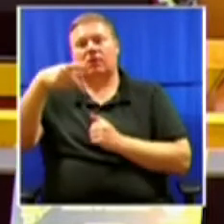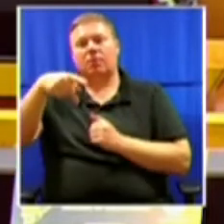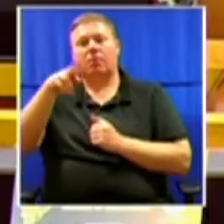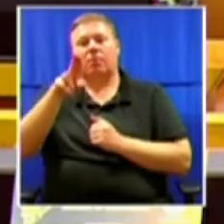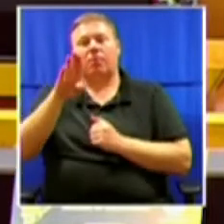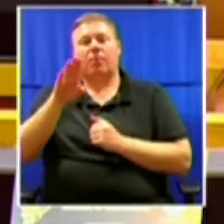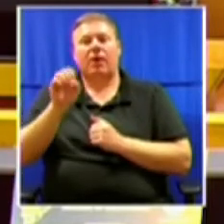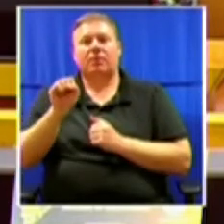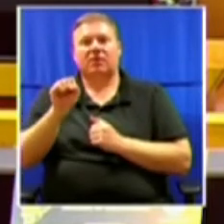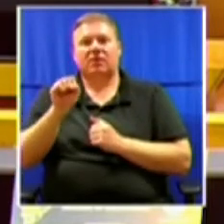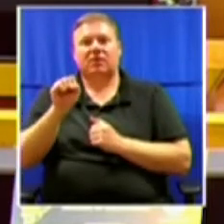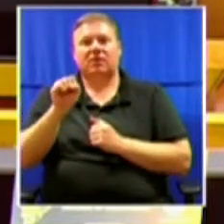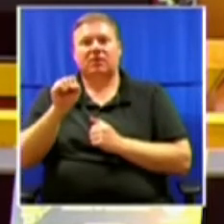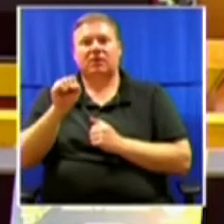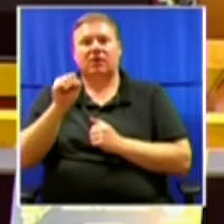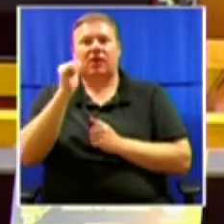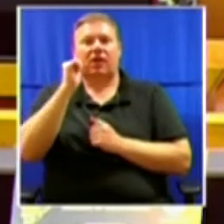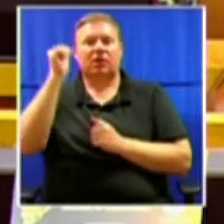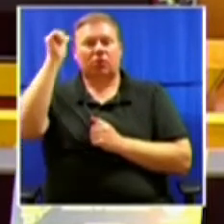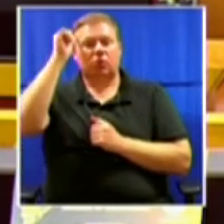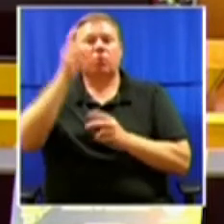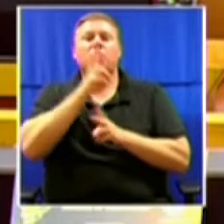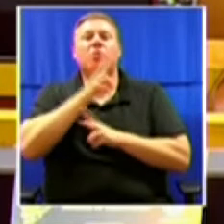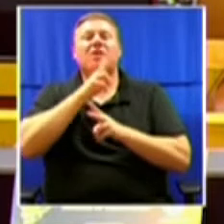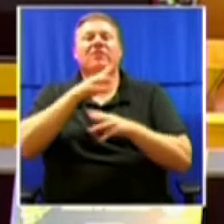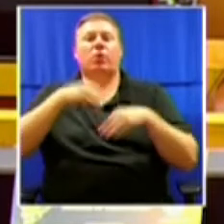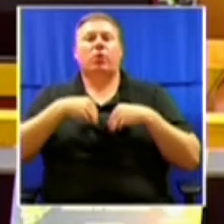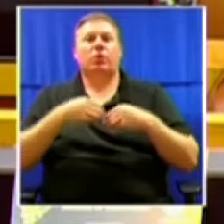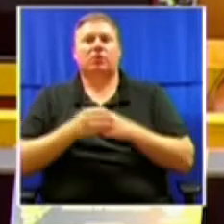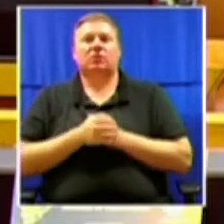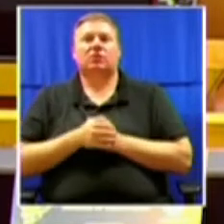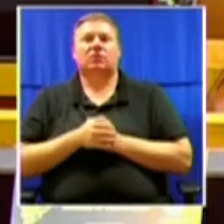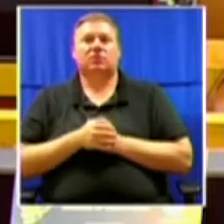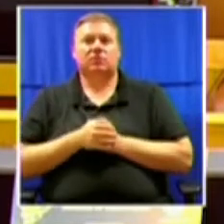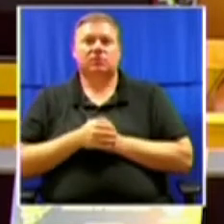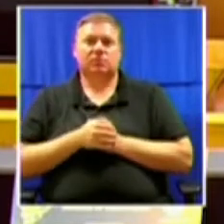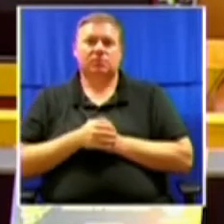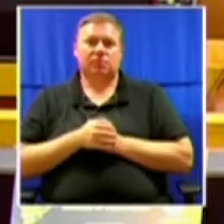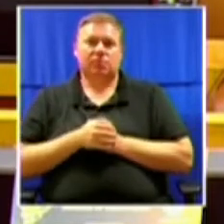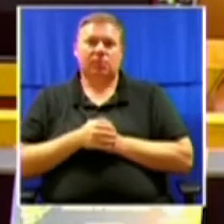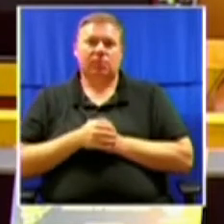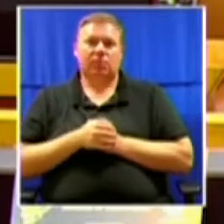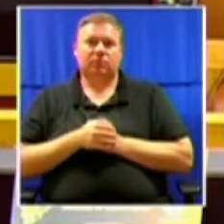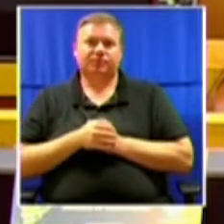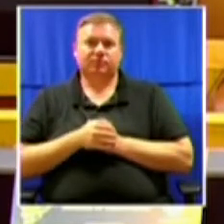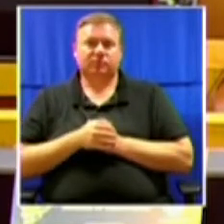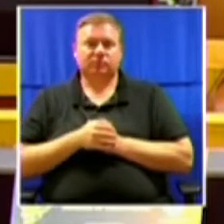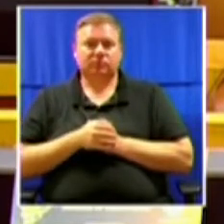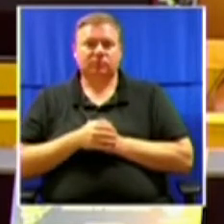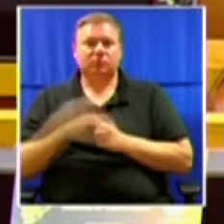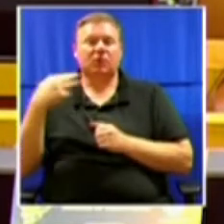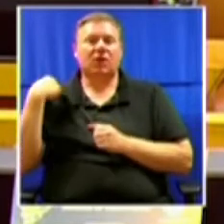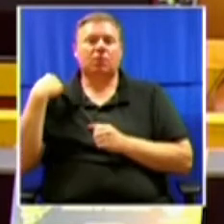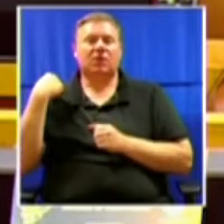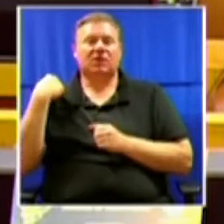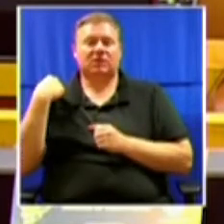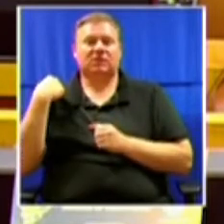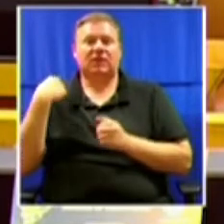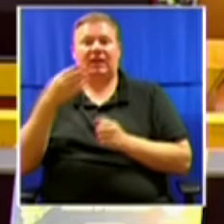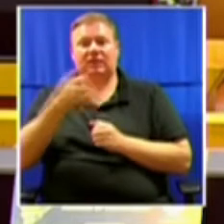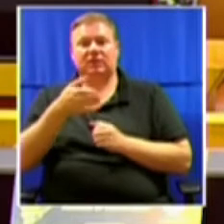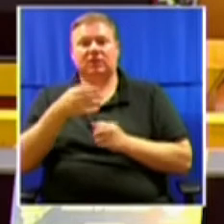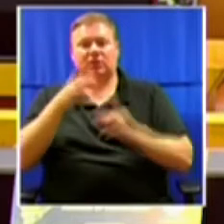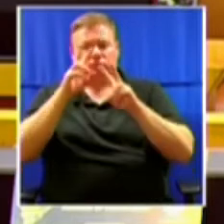been registered under new private ownership. The Minister for Public Works and Infrastructure undertook to launch